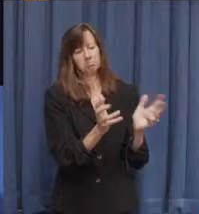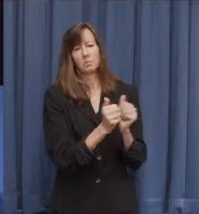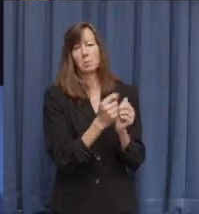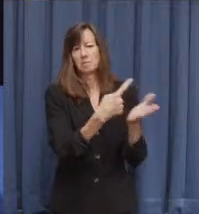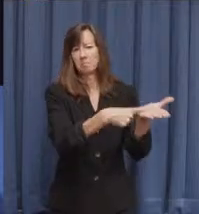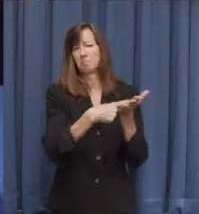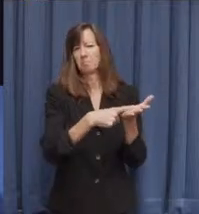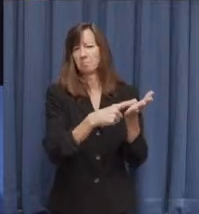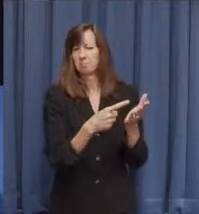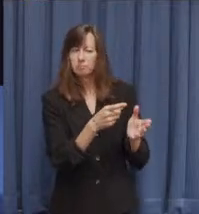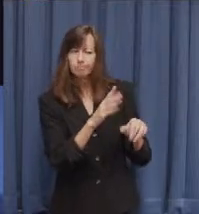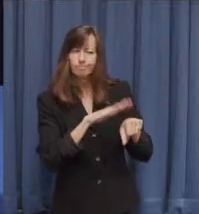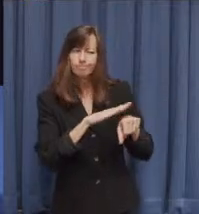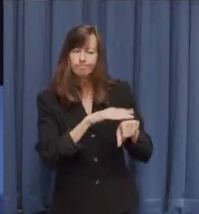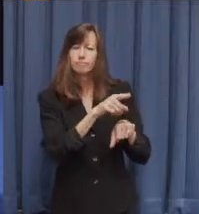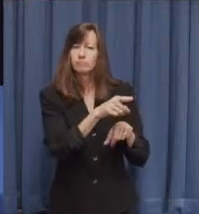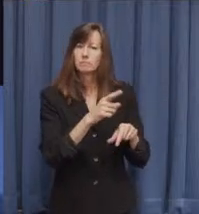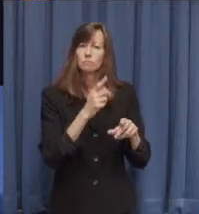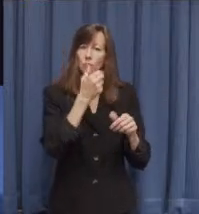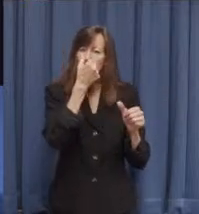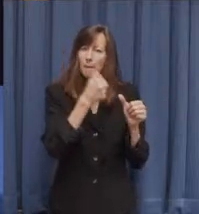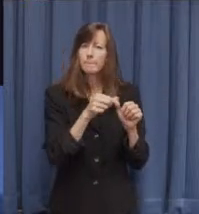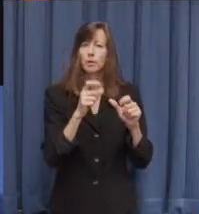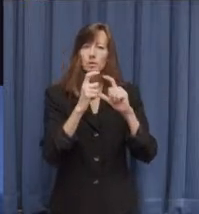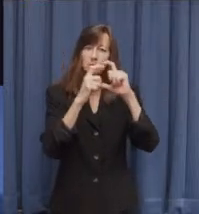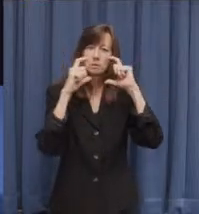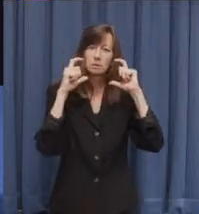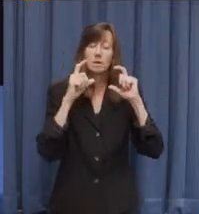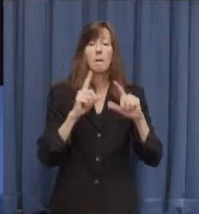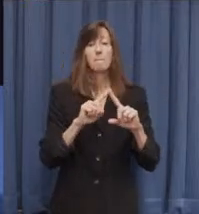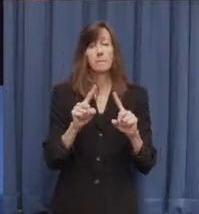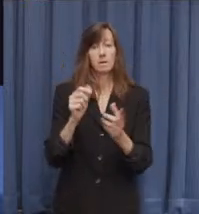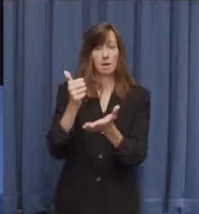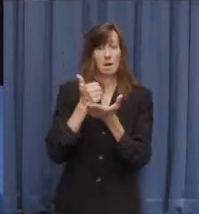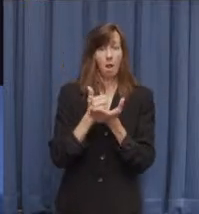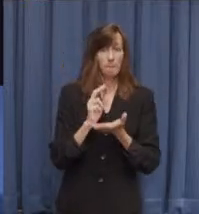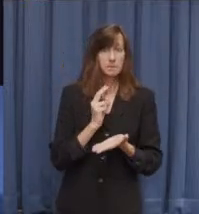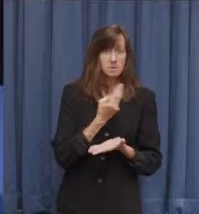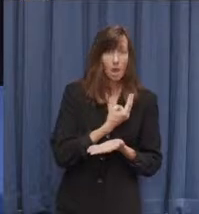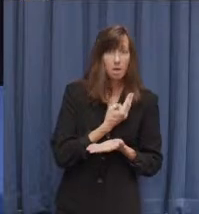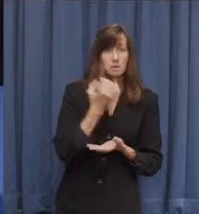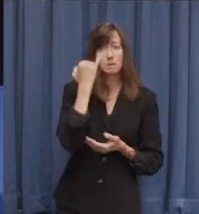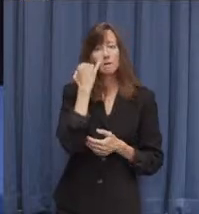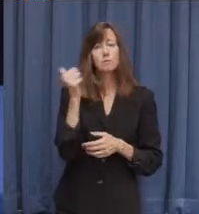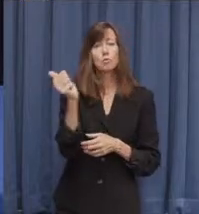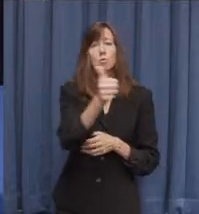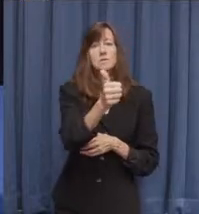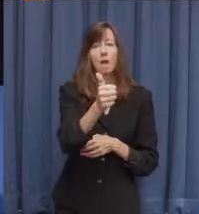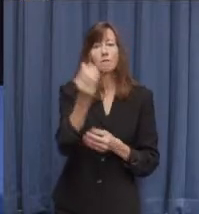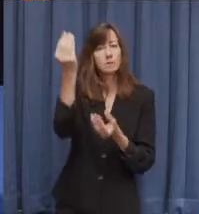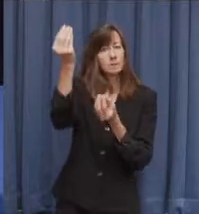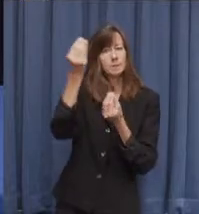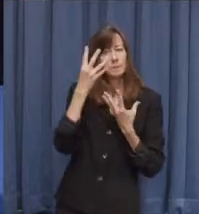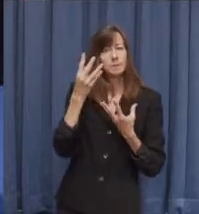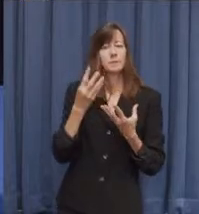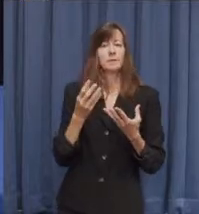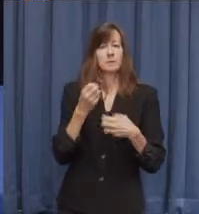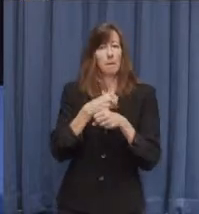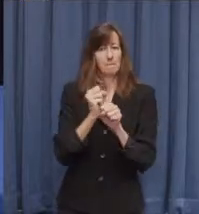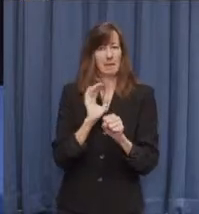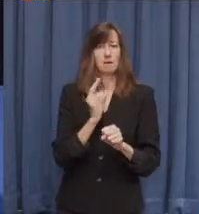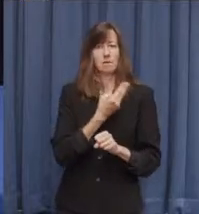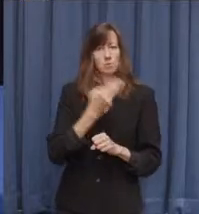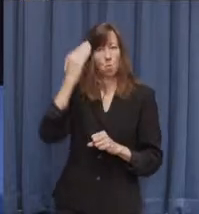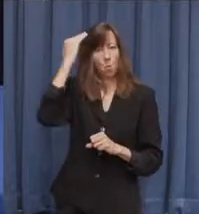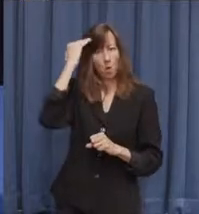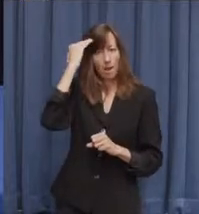us aware. And so as a reminder that site has been up and that phone number has been up, it